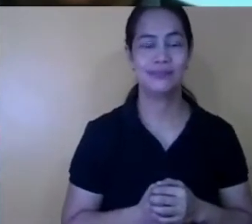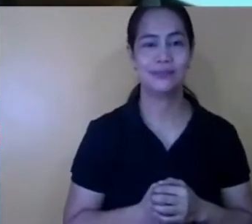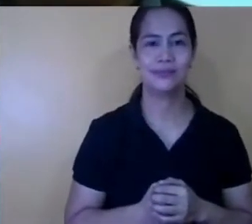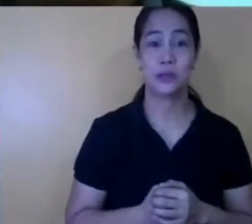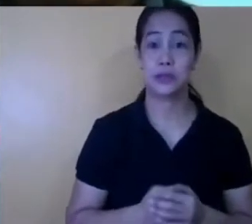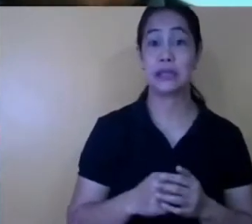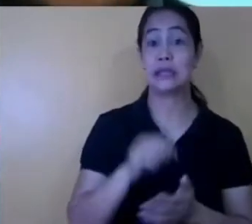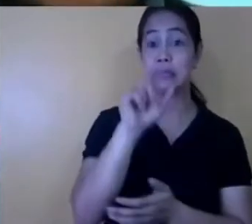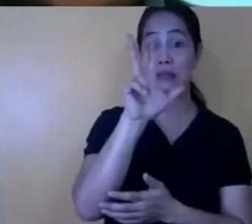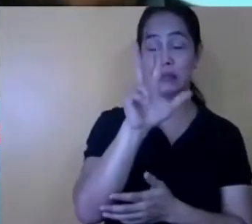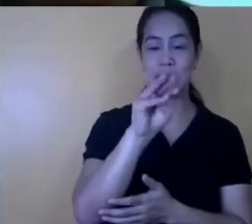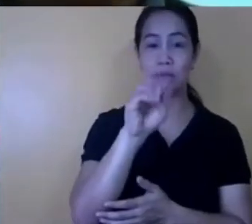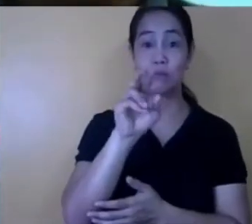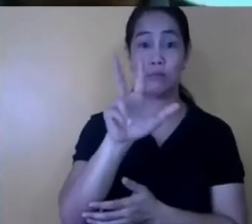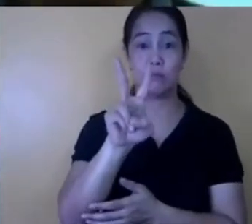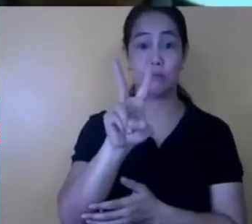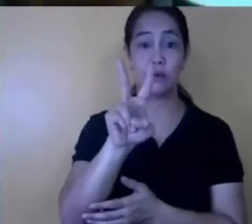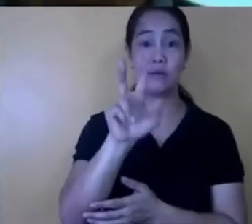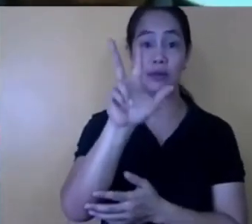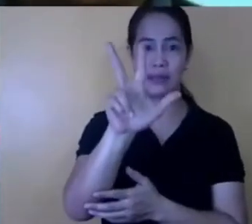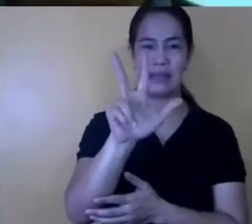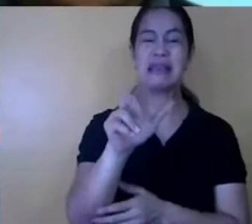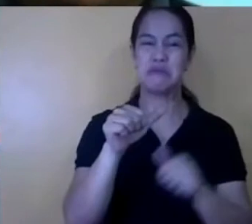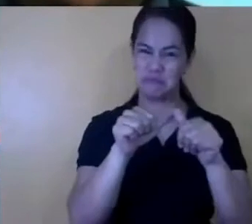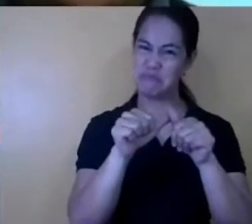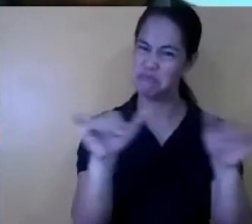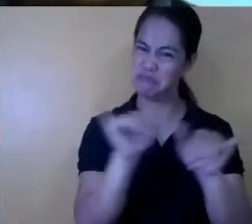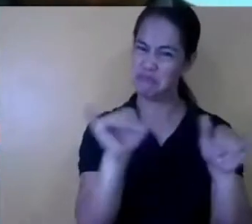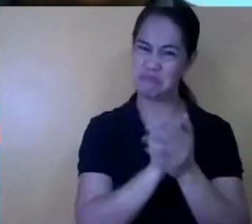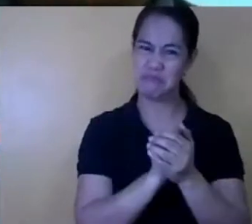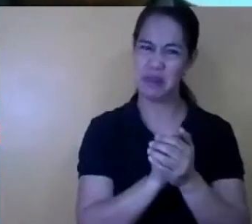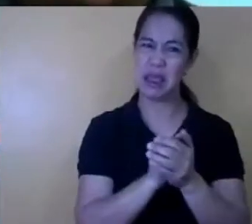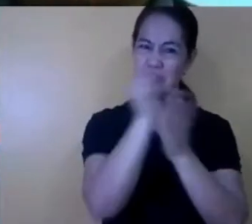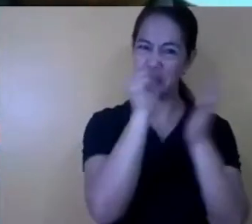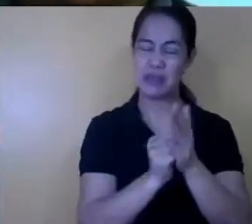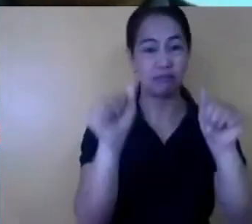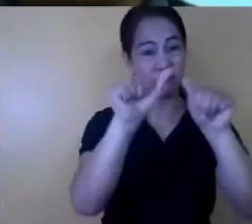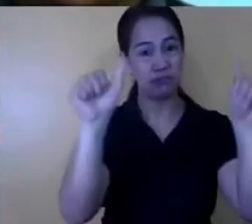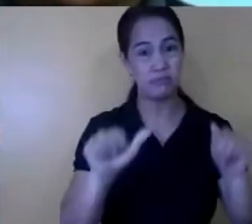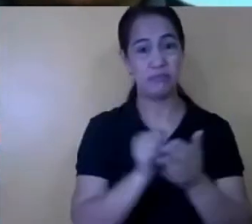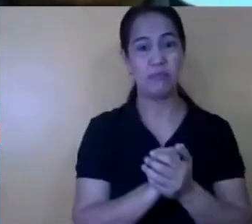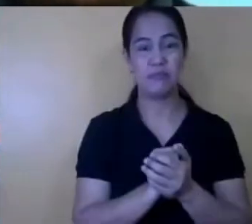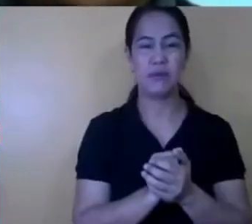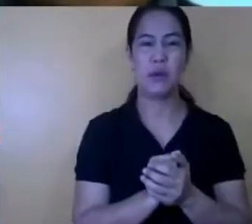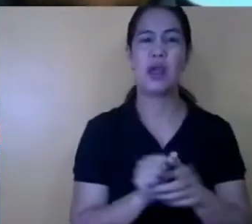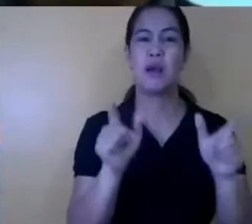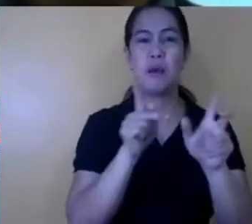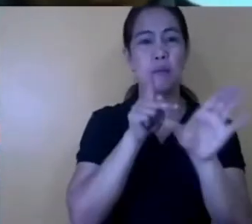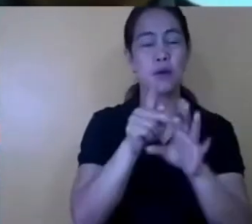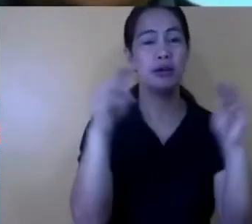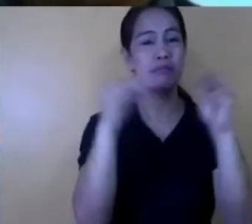MOV3, still minutes on subject area or grade level meeting or professional meeting